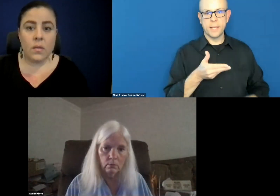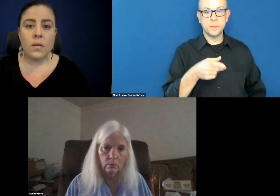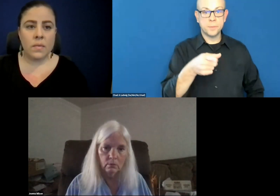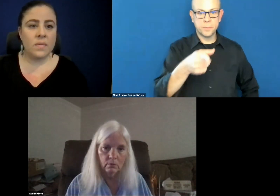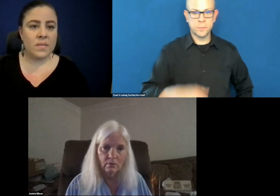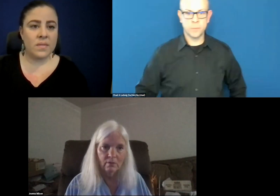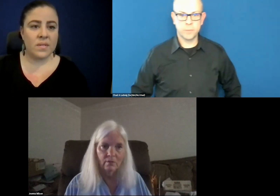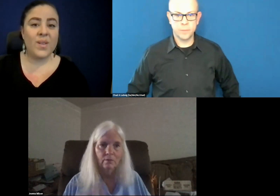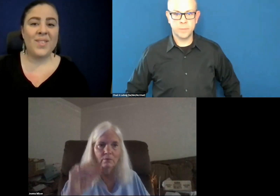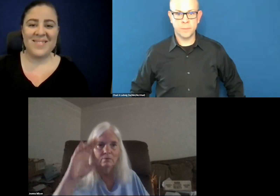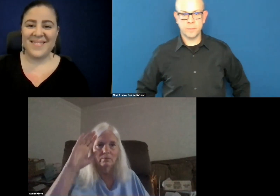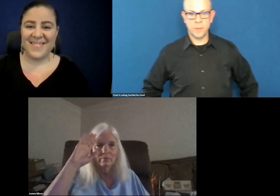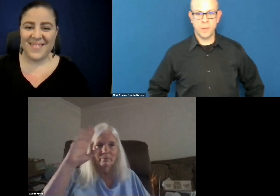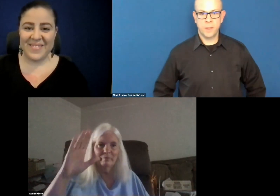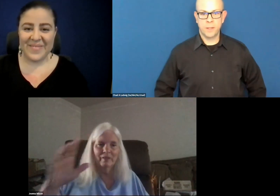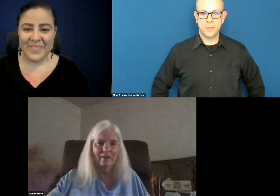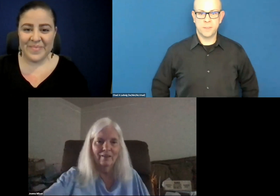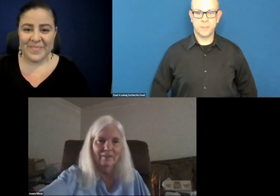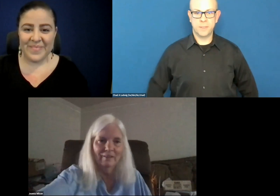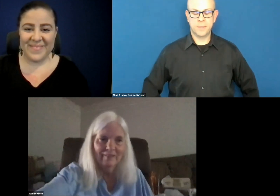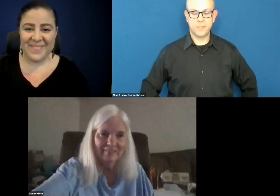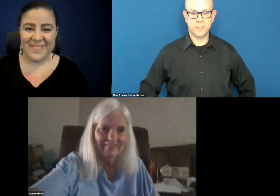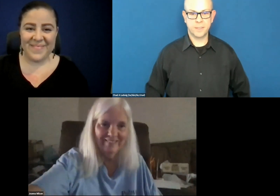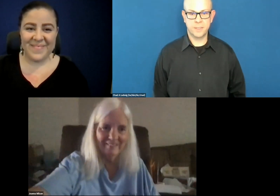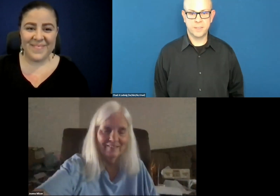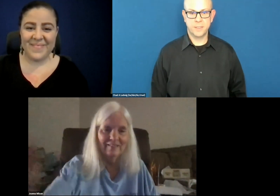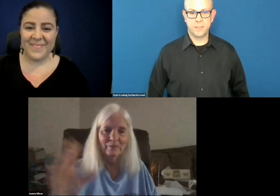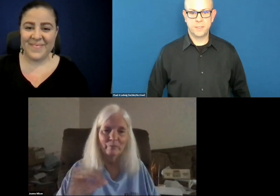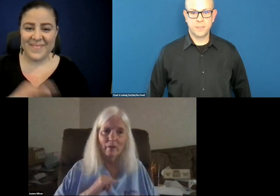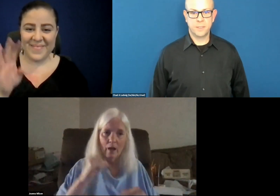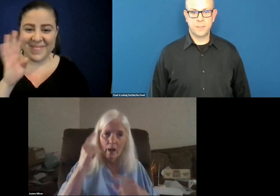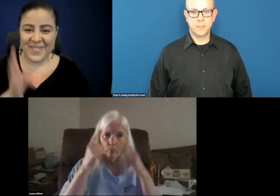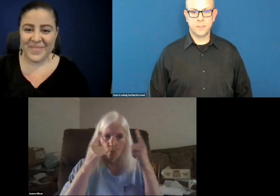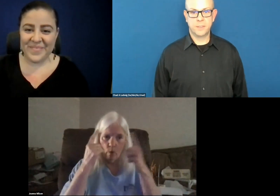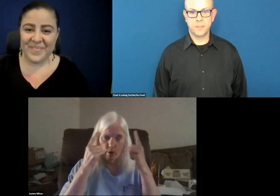There we go. I'd invite you.